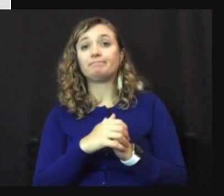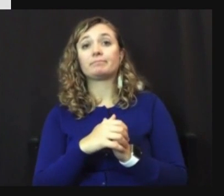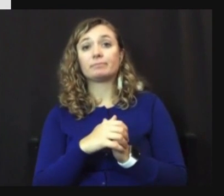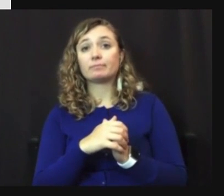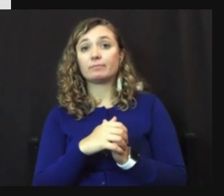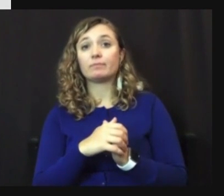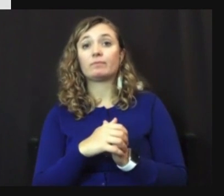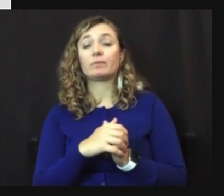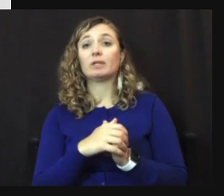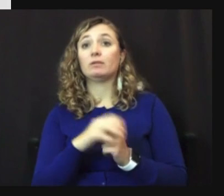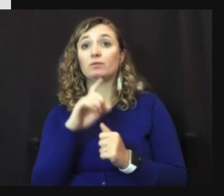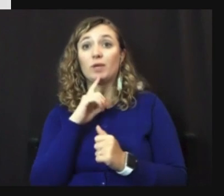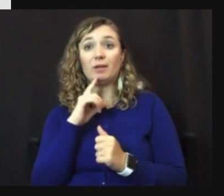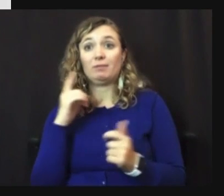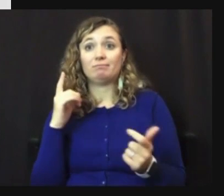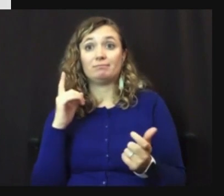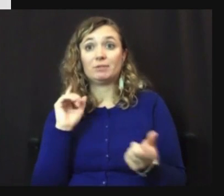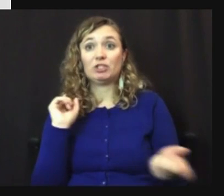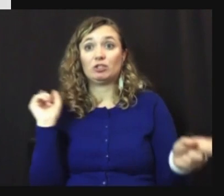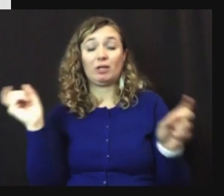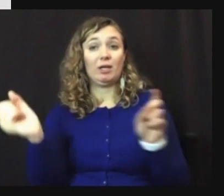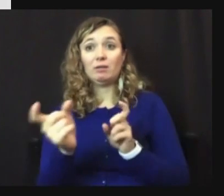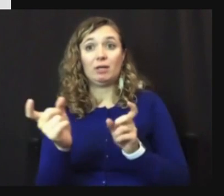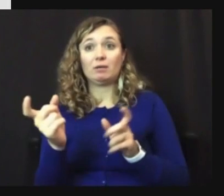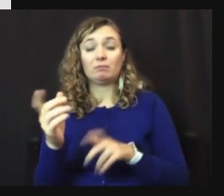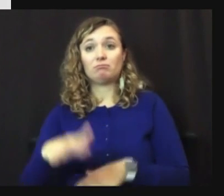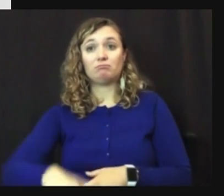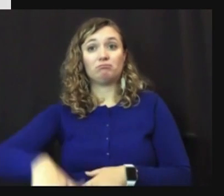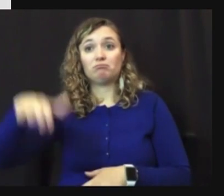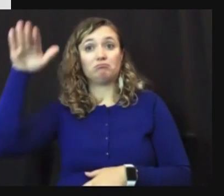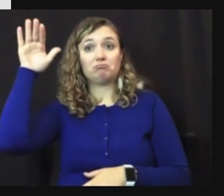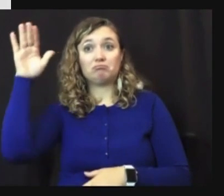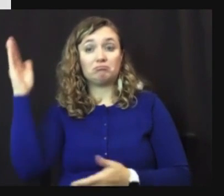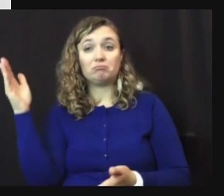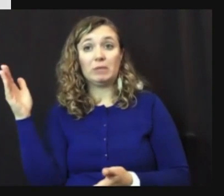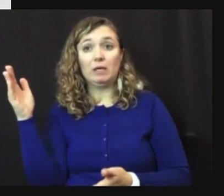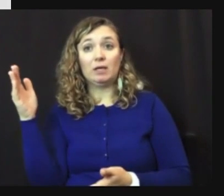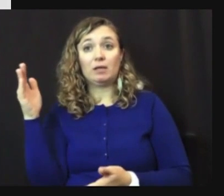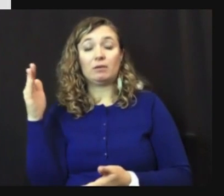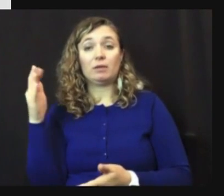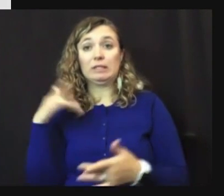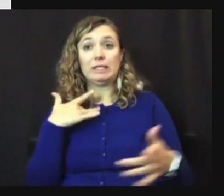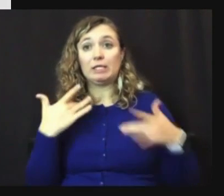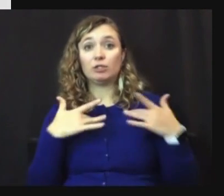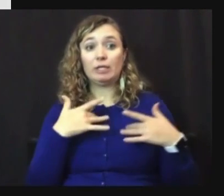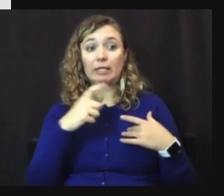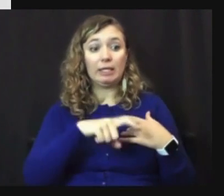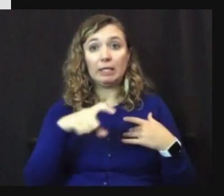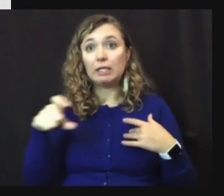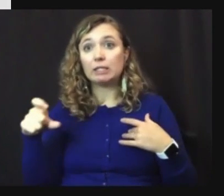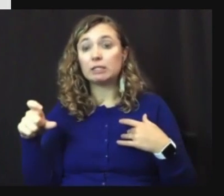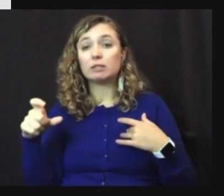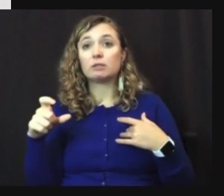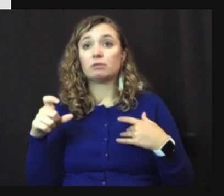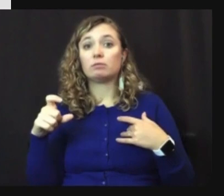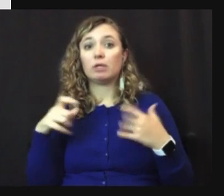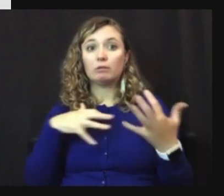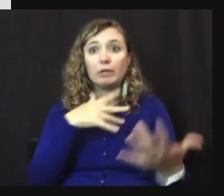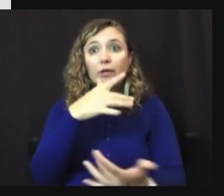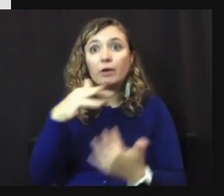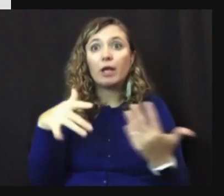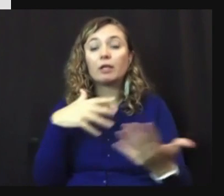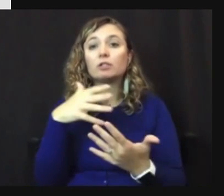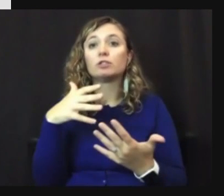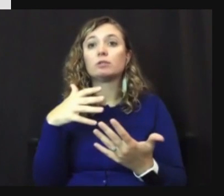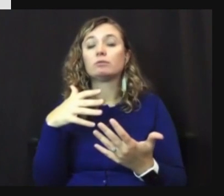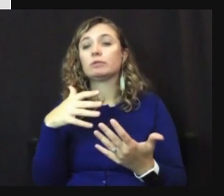growing and ever changing, because as a person gets older, the ways that they need to interact with their body is going